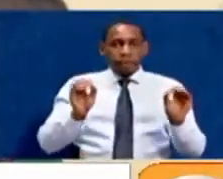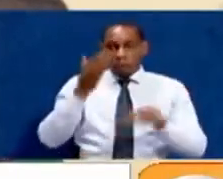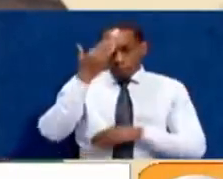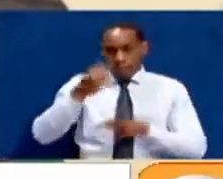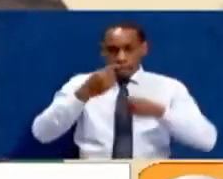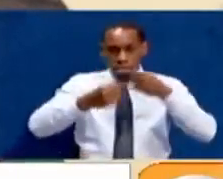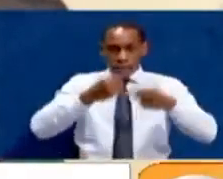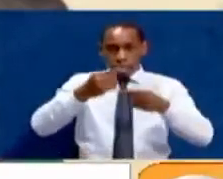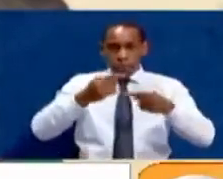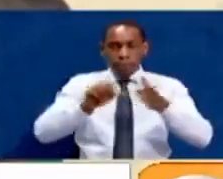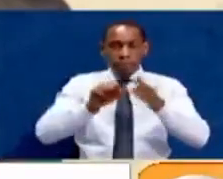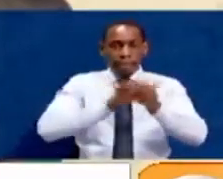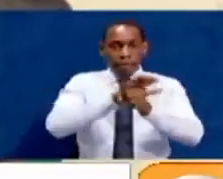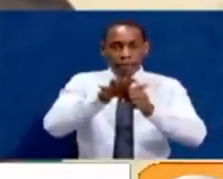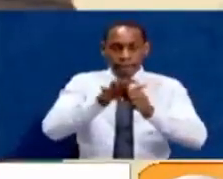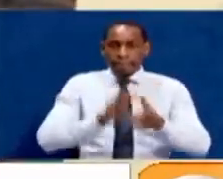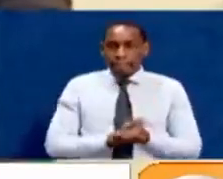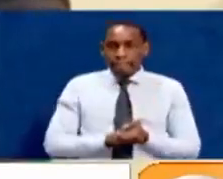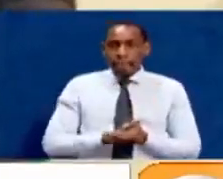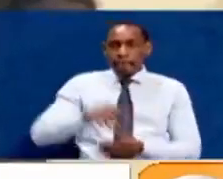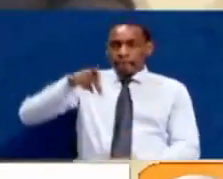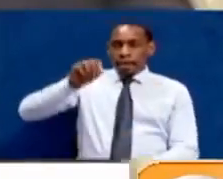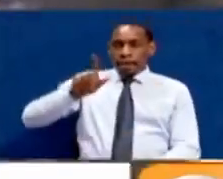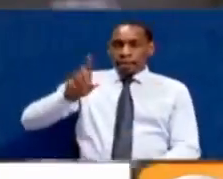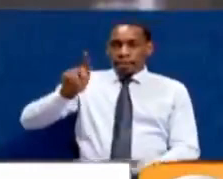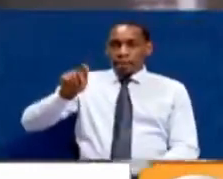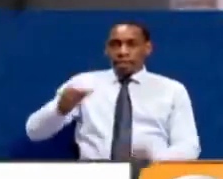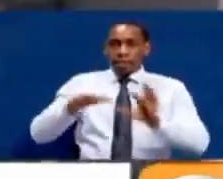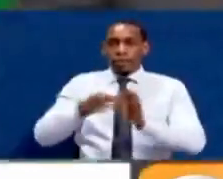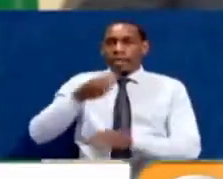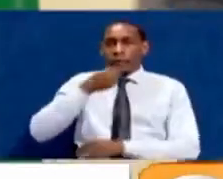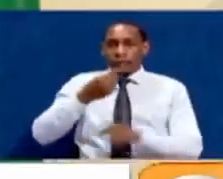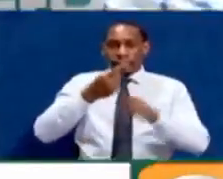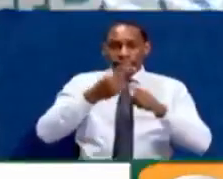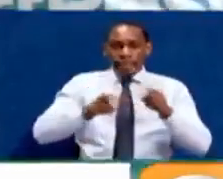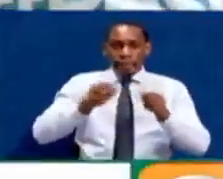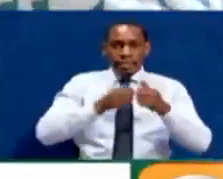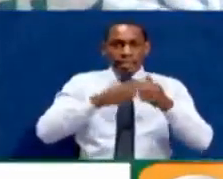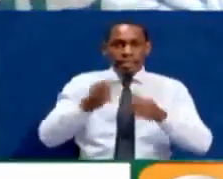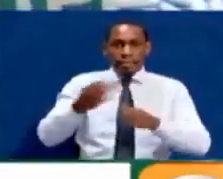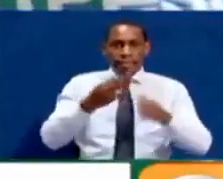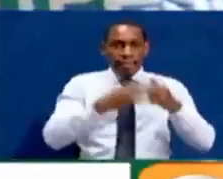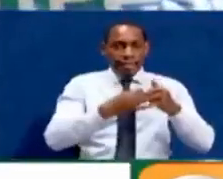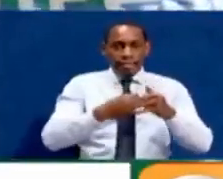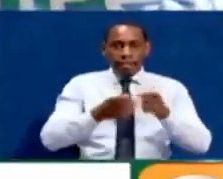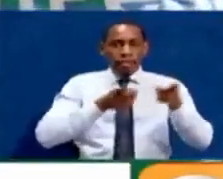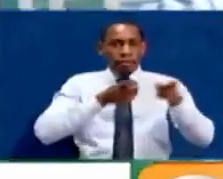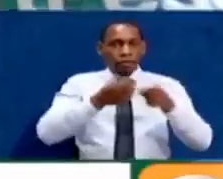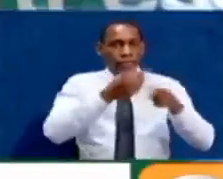due to the ongoing COVID-19 pandemic. Polack joined Kogalo in August 2019 and was in charge for